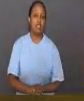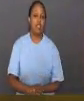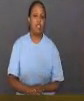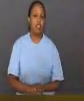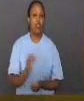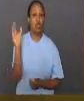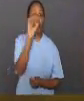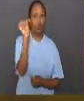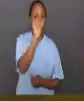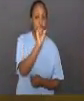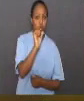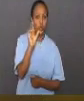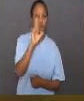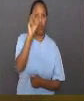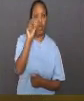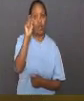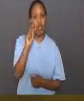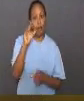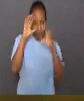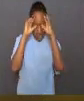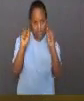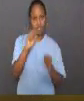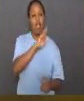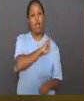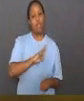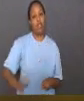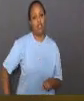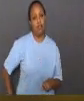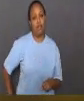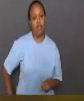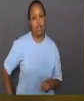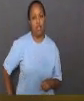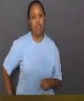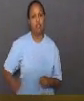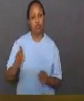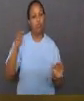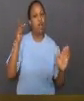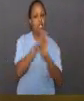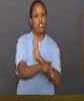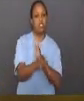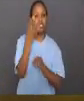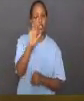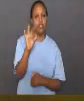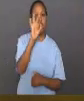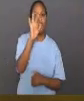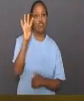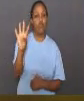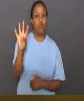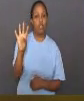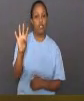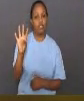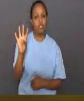After the Hutu Rwandan president Habyarimana was assassinated in